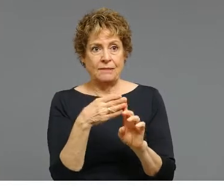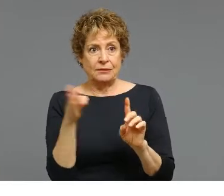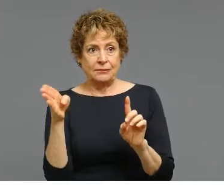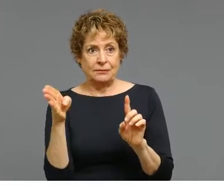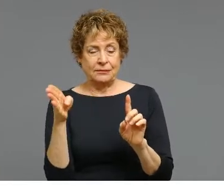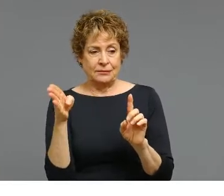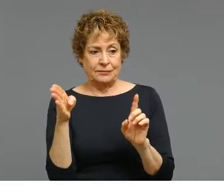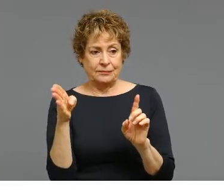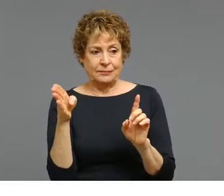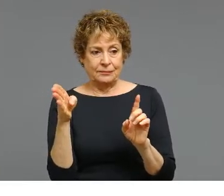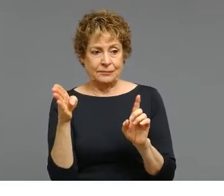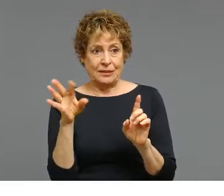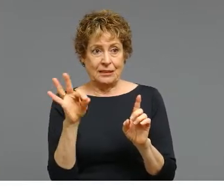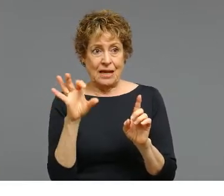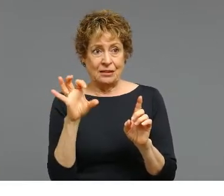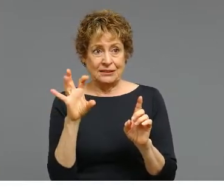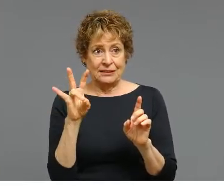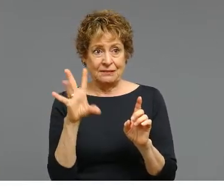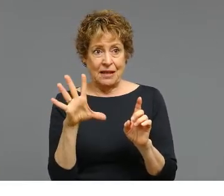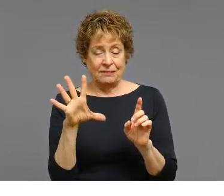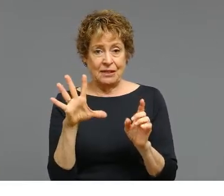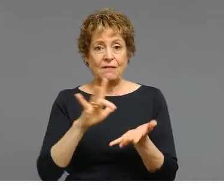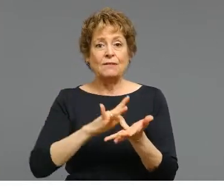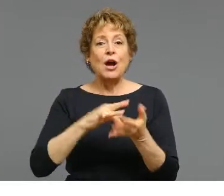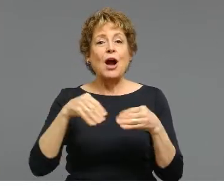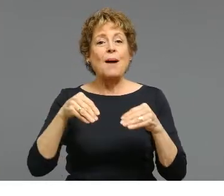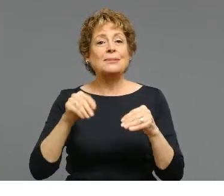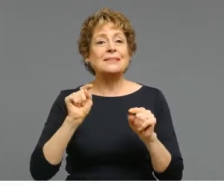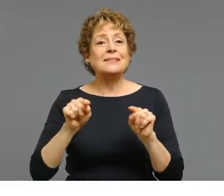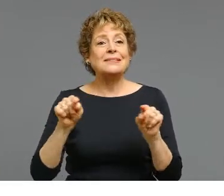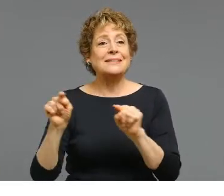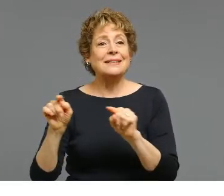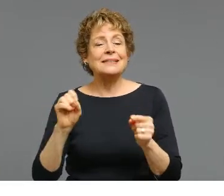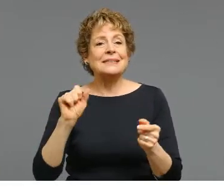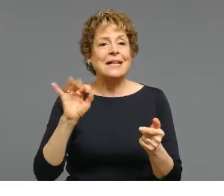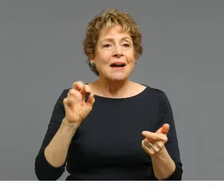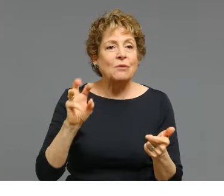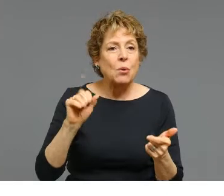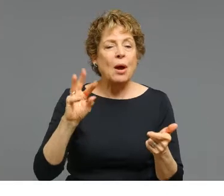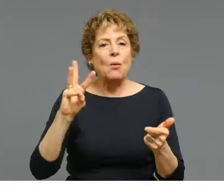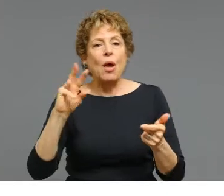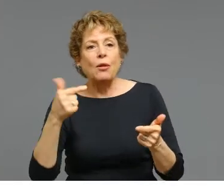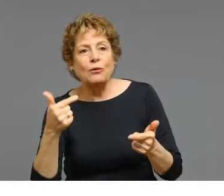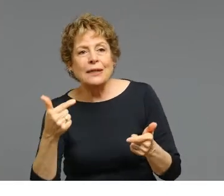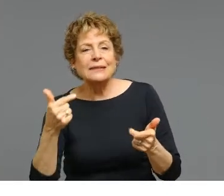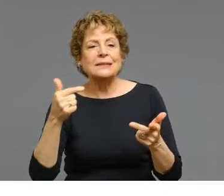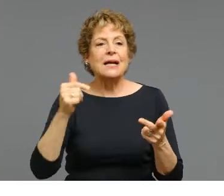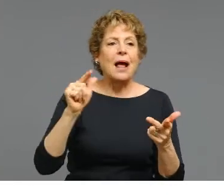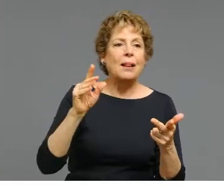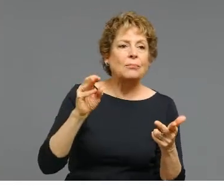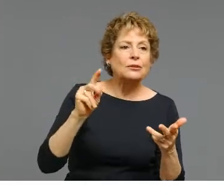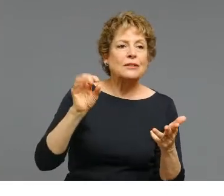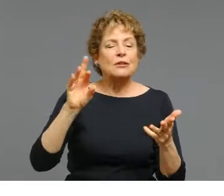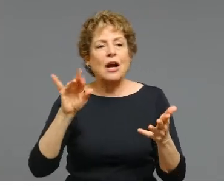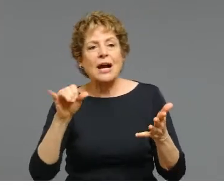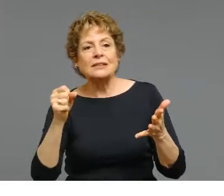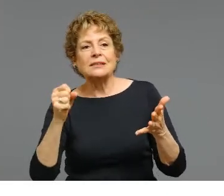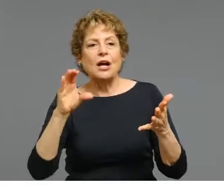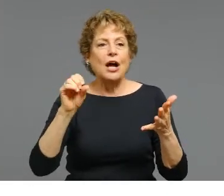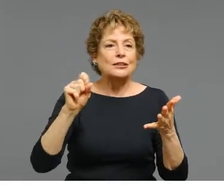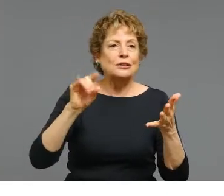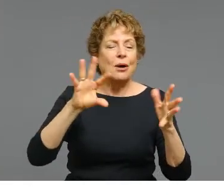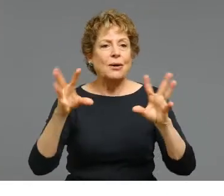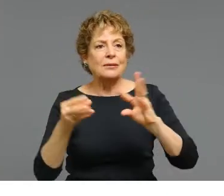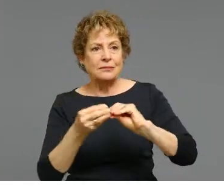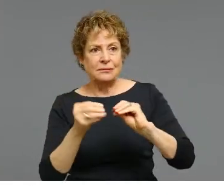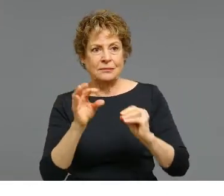a vaccine, and that was always one of our strategies. We know a lot of people seek vaccine and